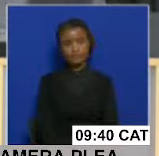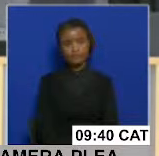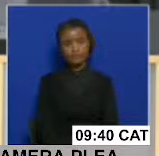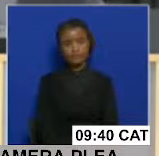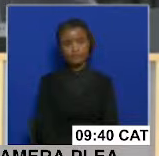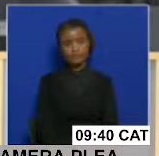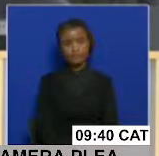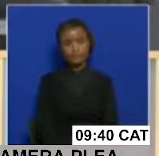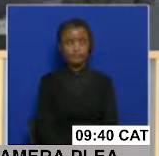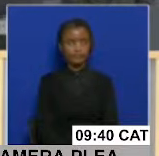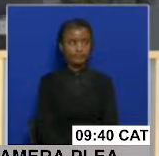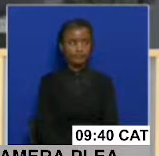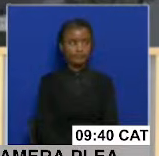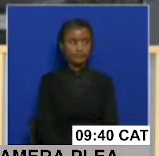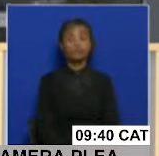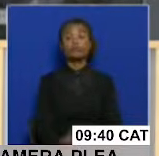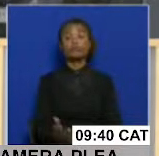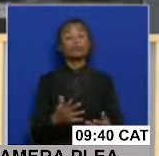And Chair,